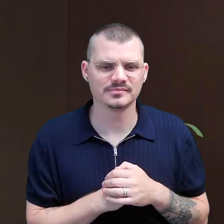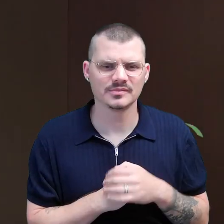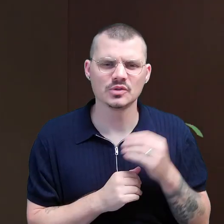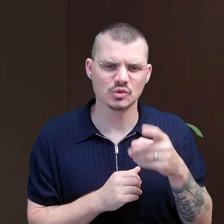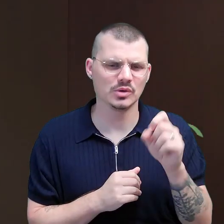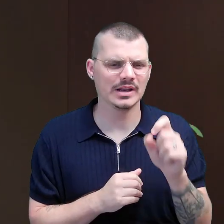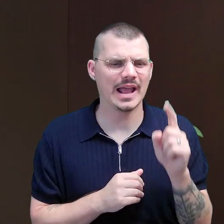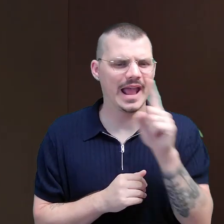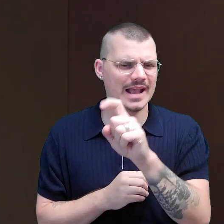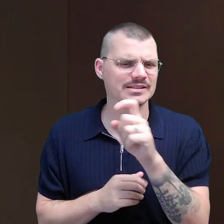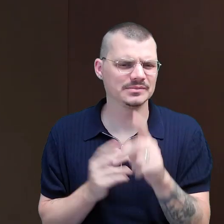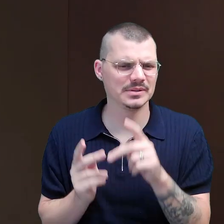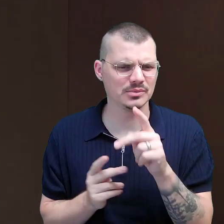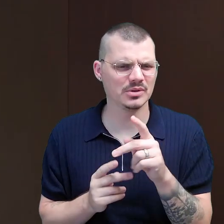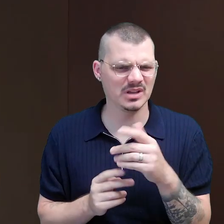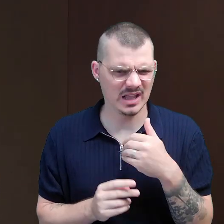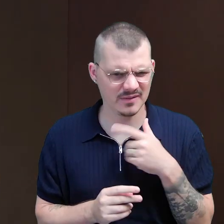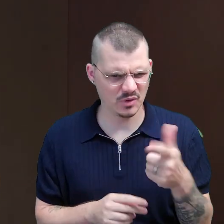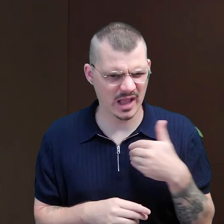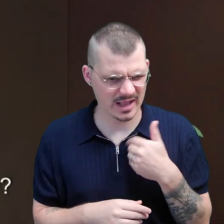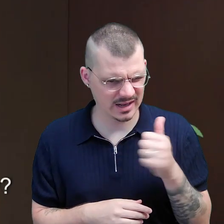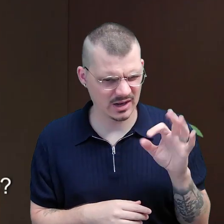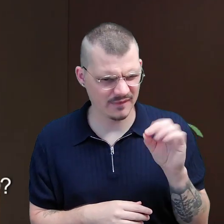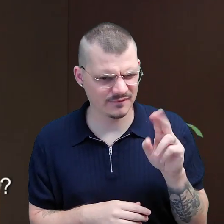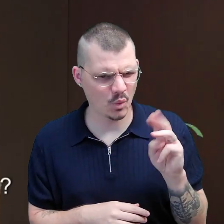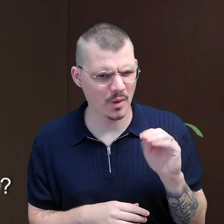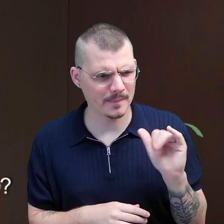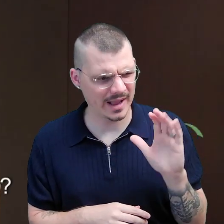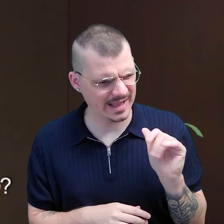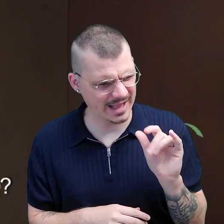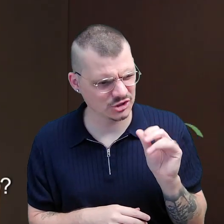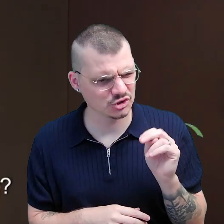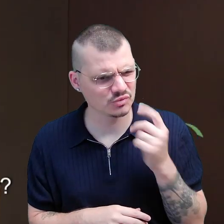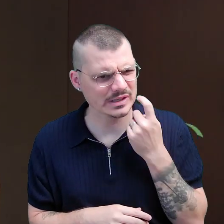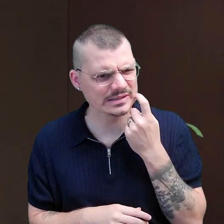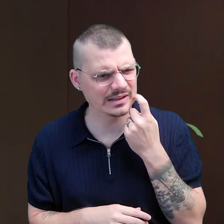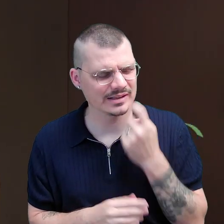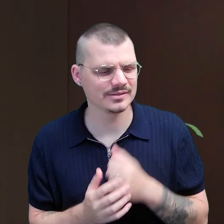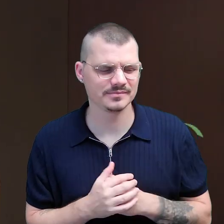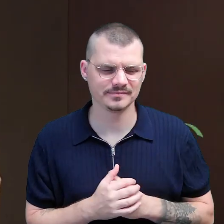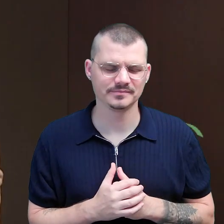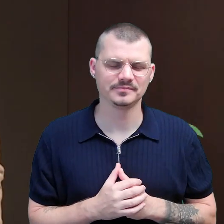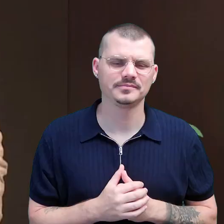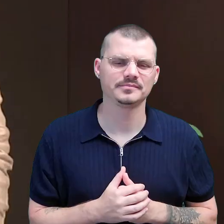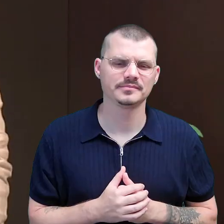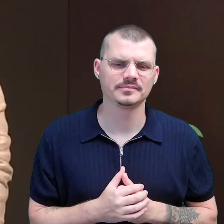Formication. So you can ask people, have you had any formication recently?